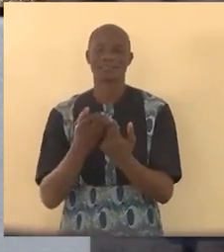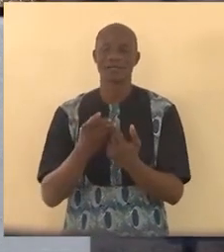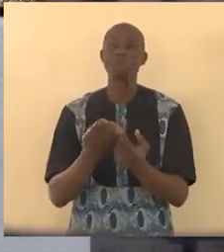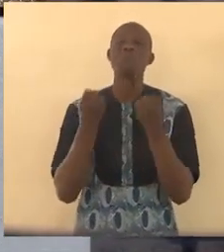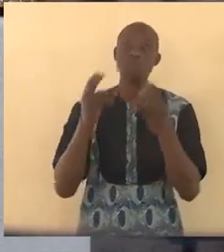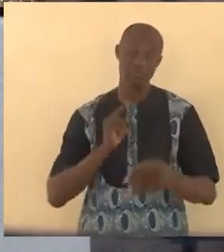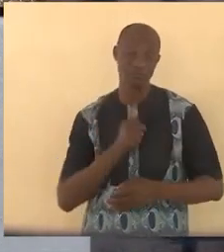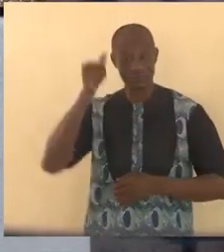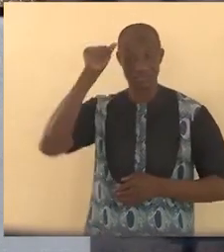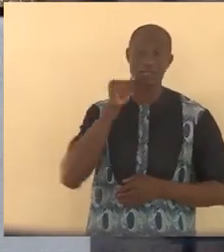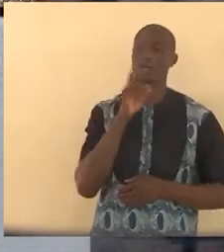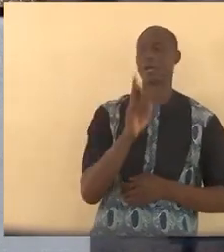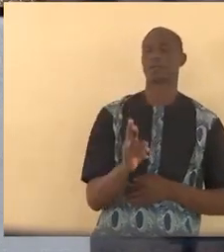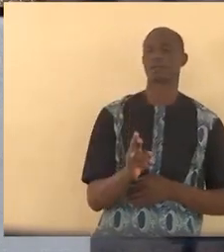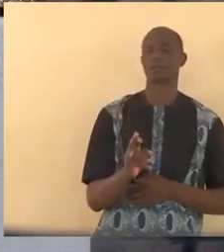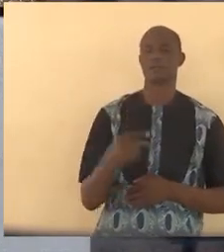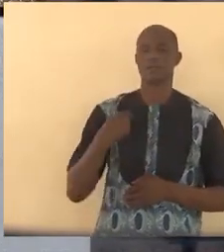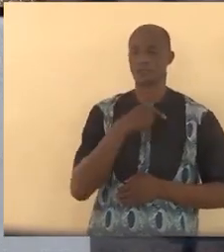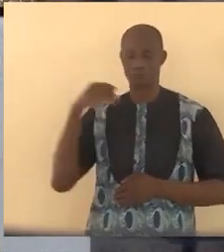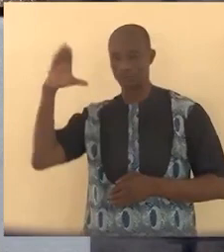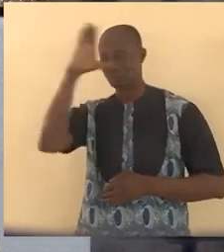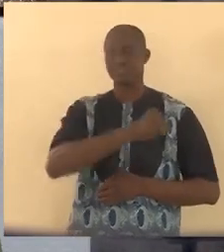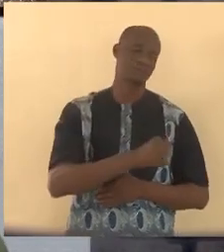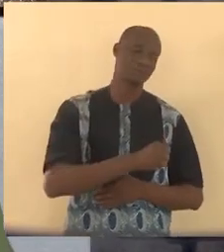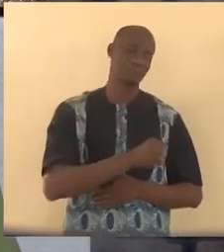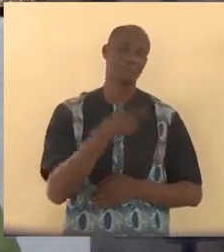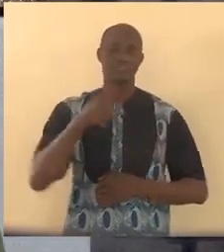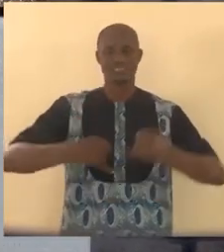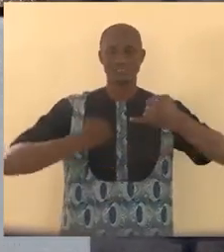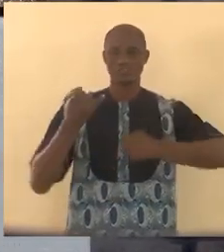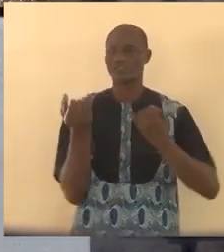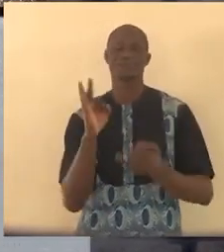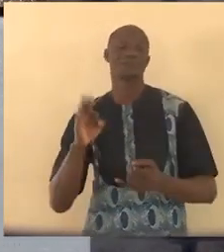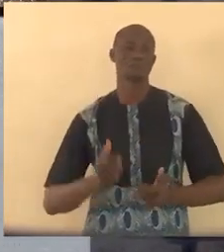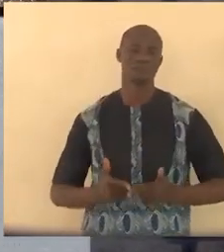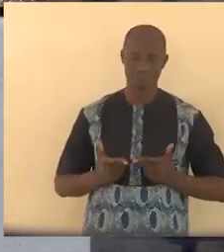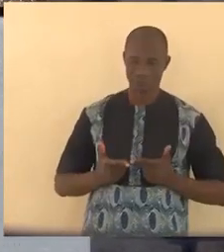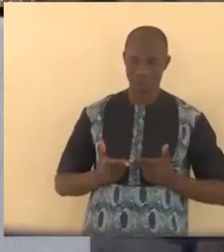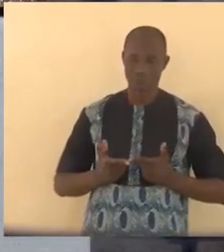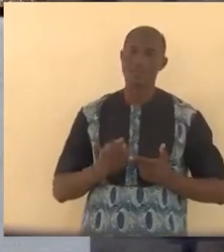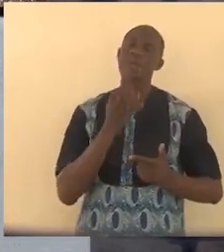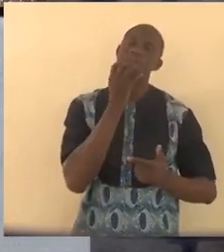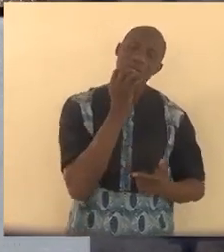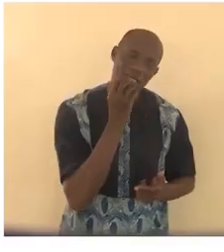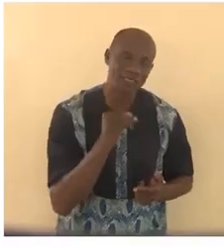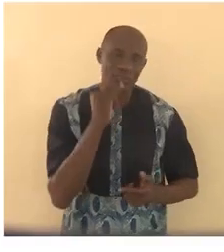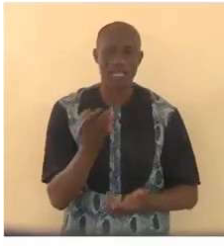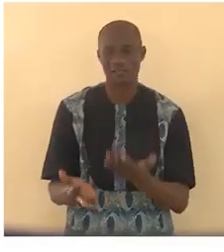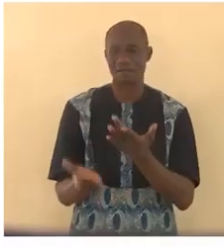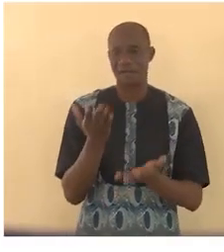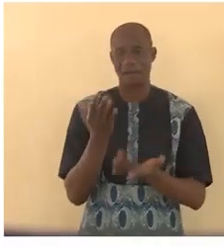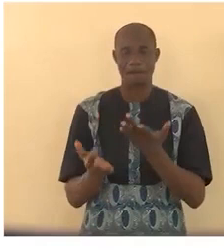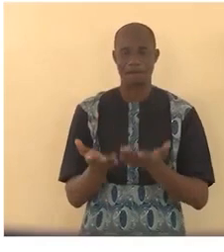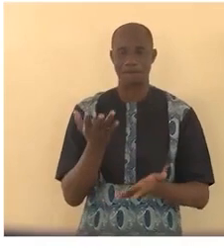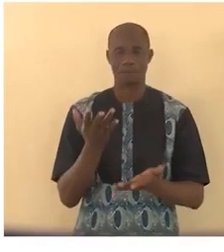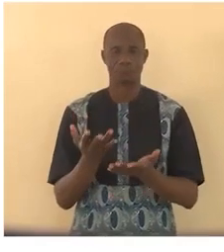many of us adults are too. And we miss the joy of life. Greed is like fire. Can